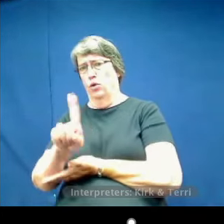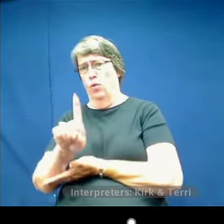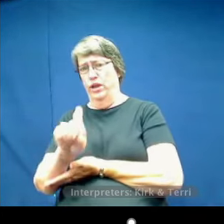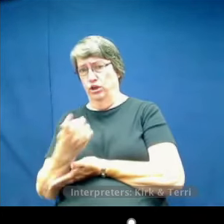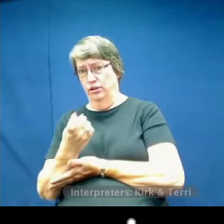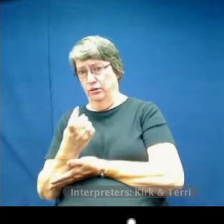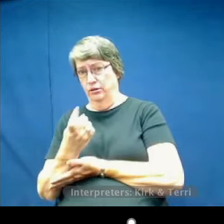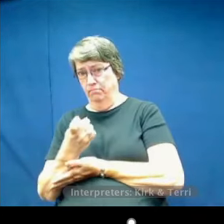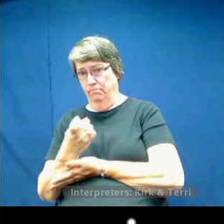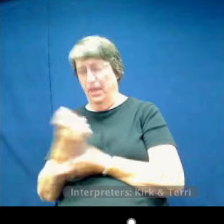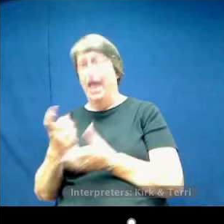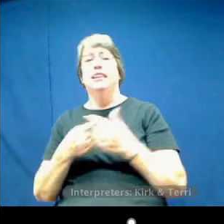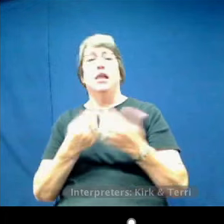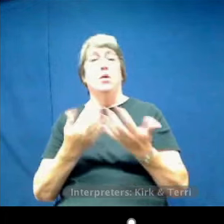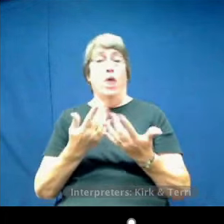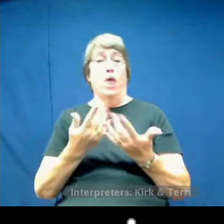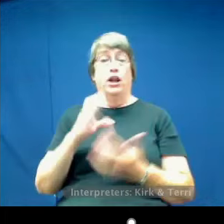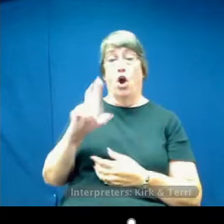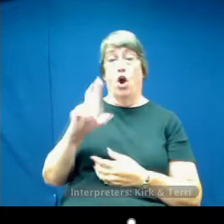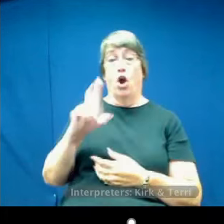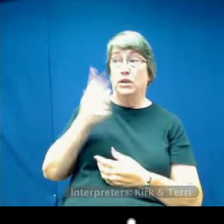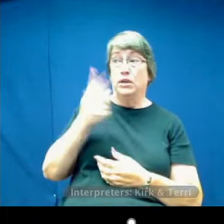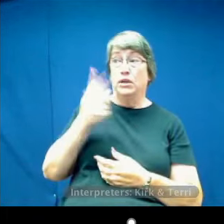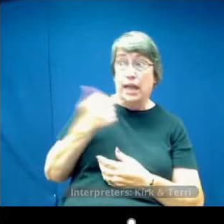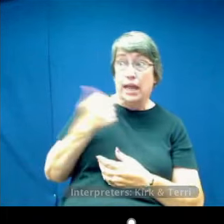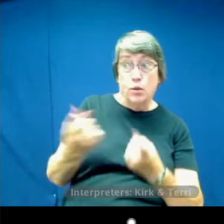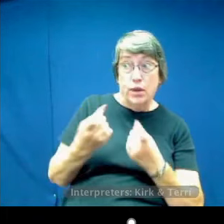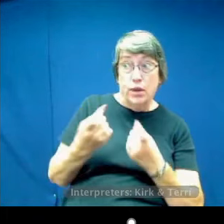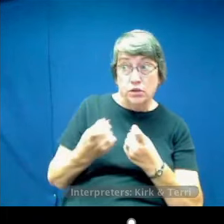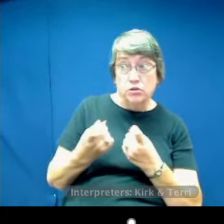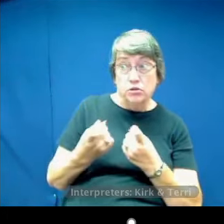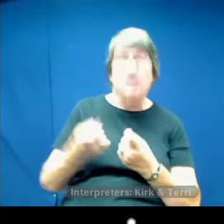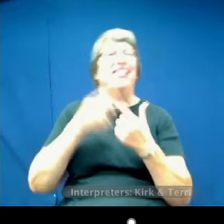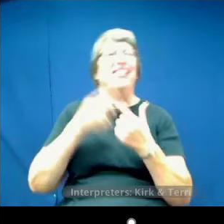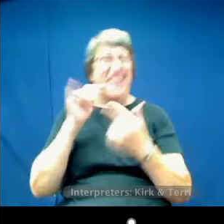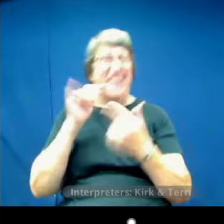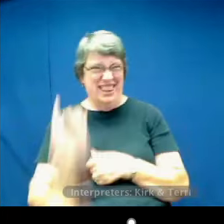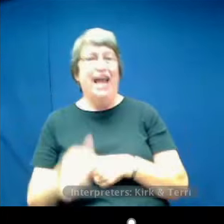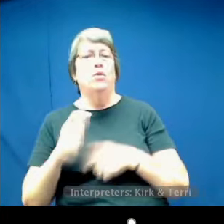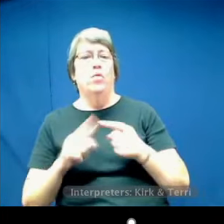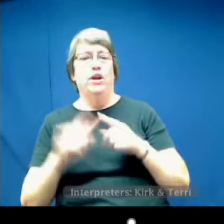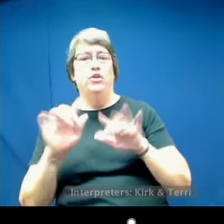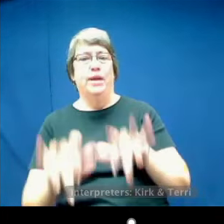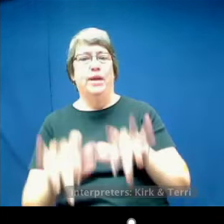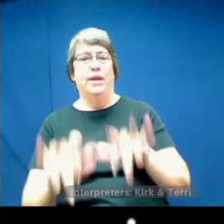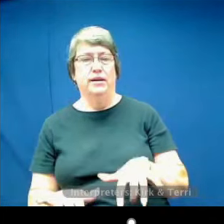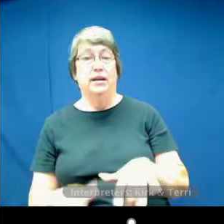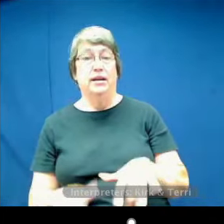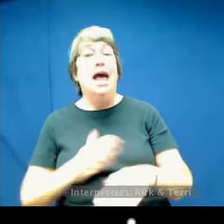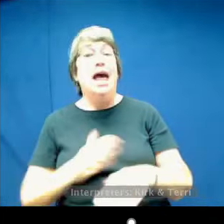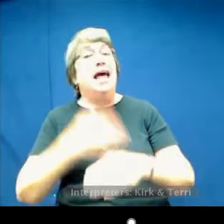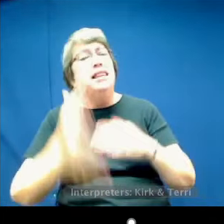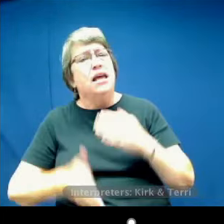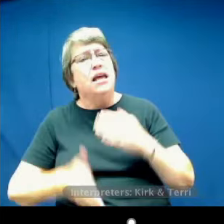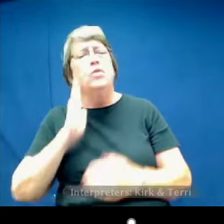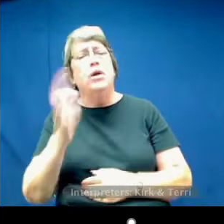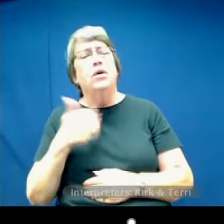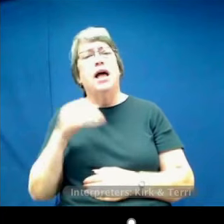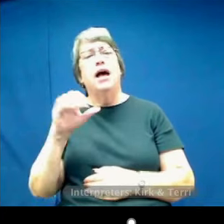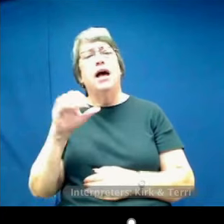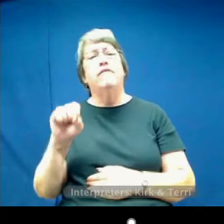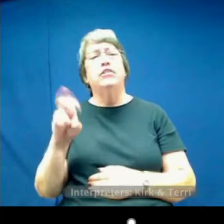box. At the end of the webinar, when you close out, a survey will populate. Please fill out the survey about